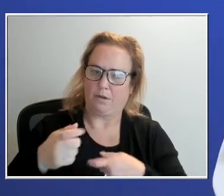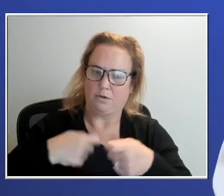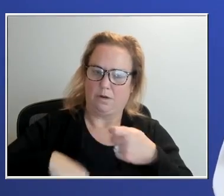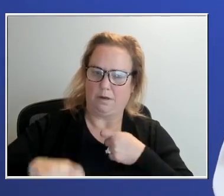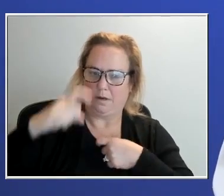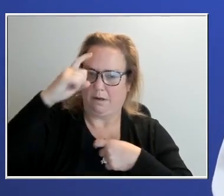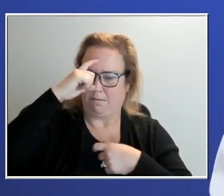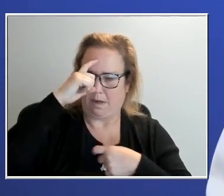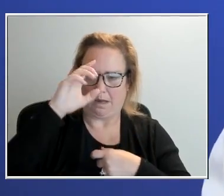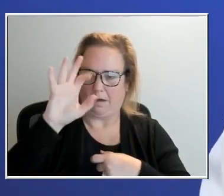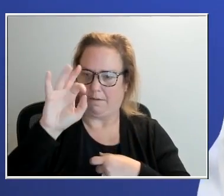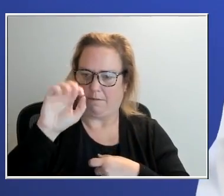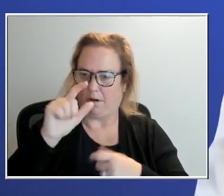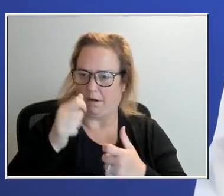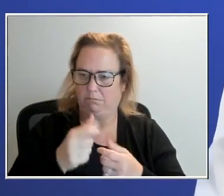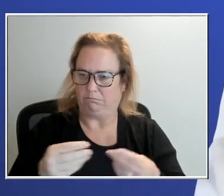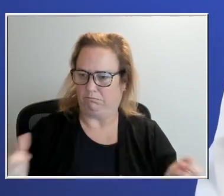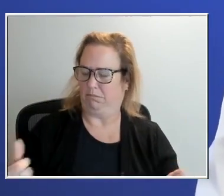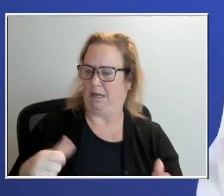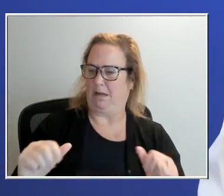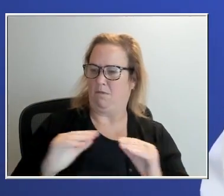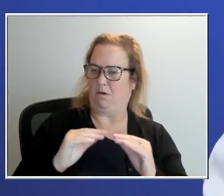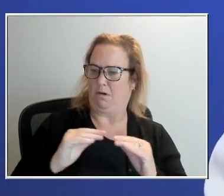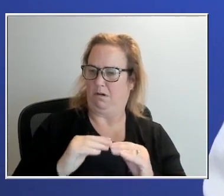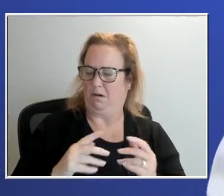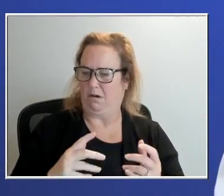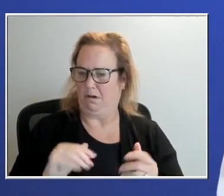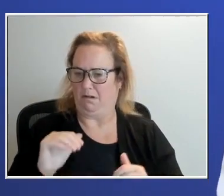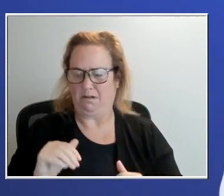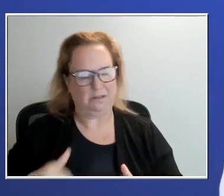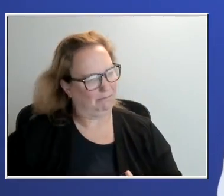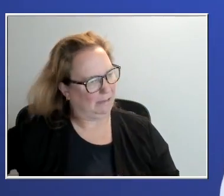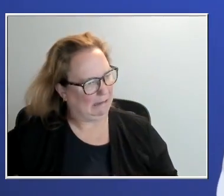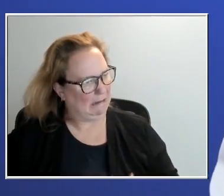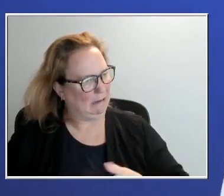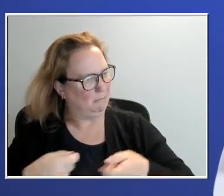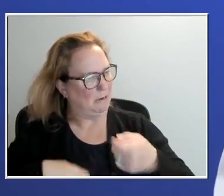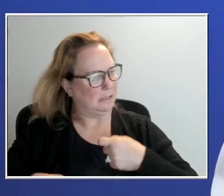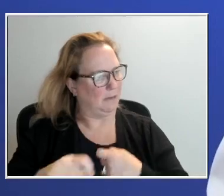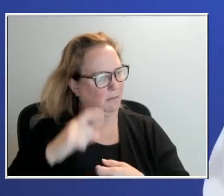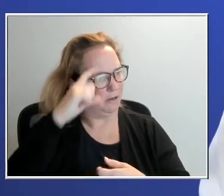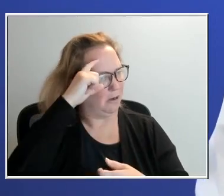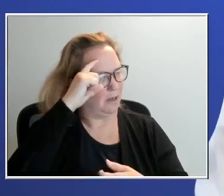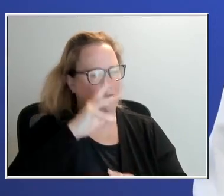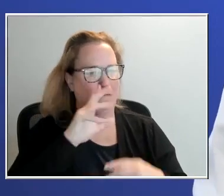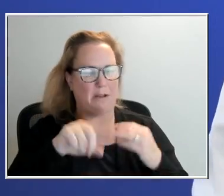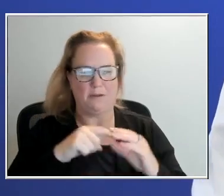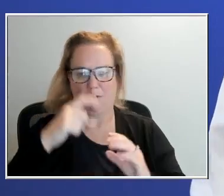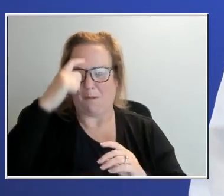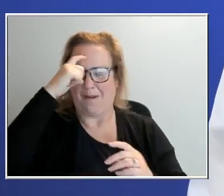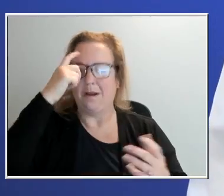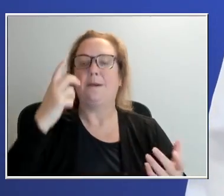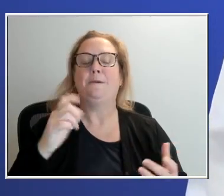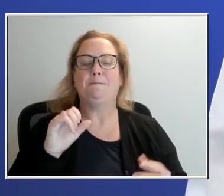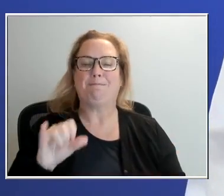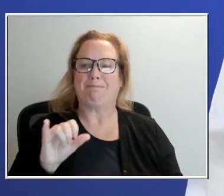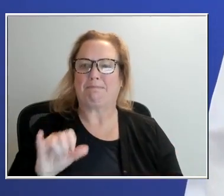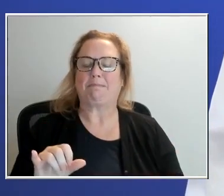fog anymore." And I was like, "Oh, wait a minute, we just did we did a kidney transplant. Why are you talking about the brain here?" But then with